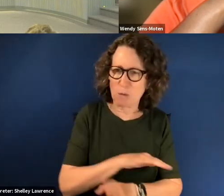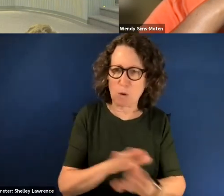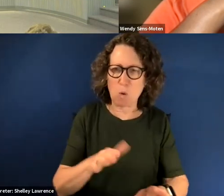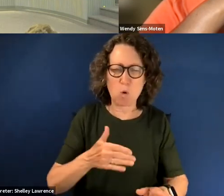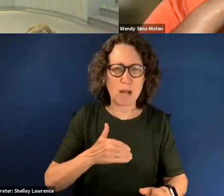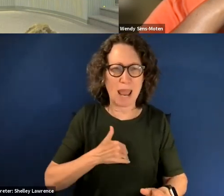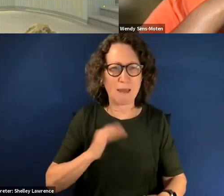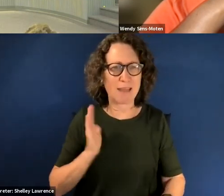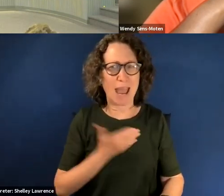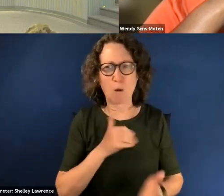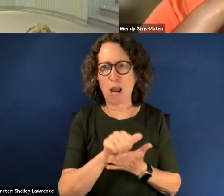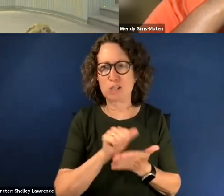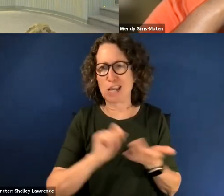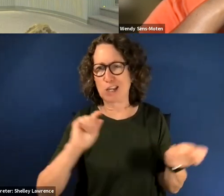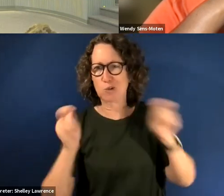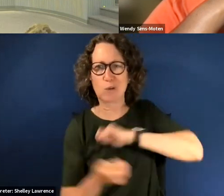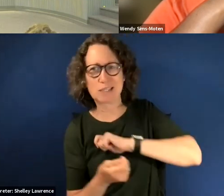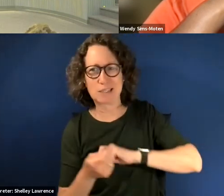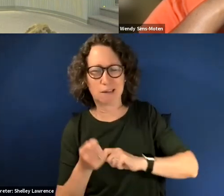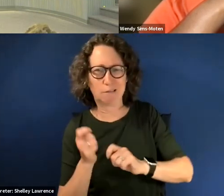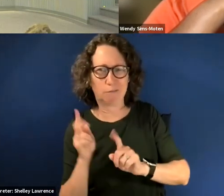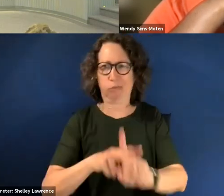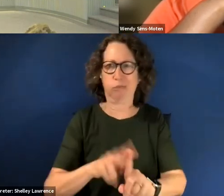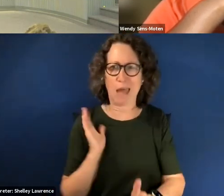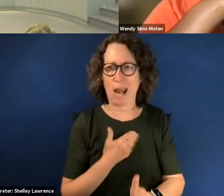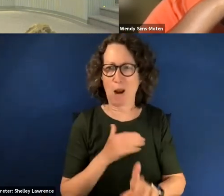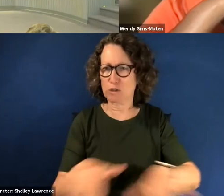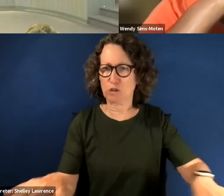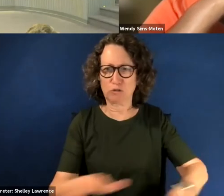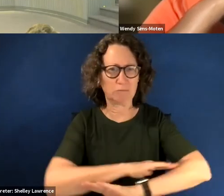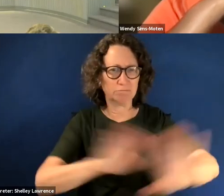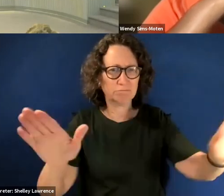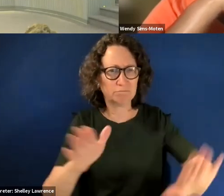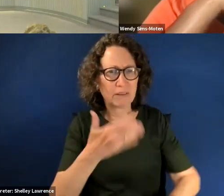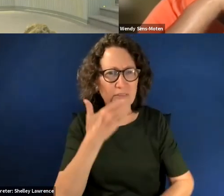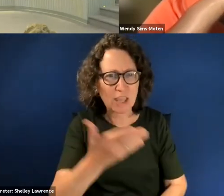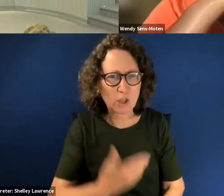twisted agenda placed on our kids. Thank you.